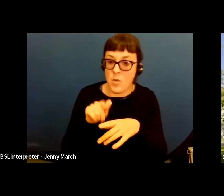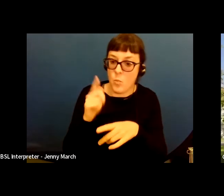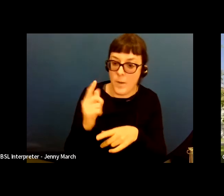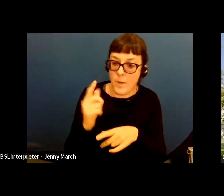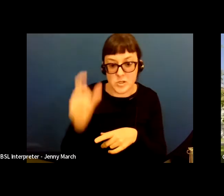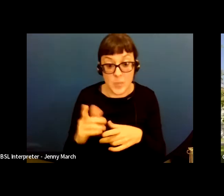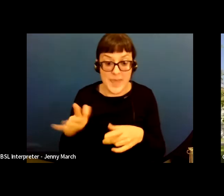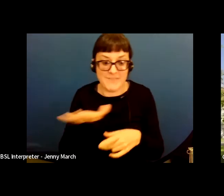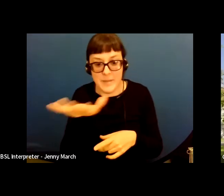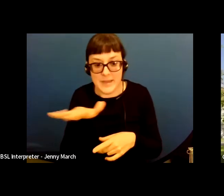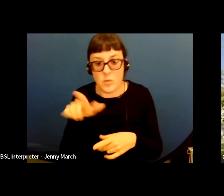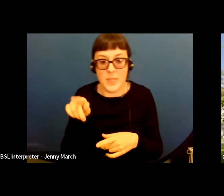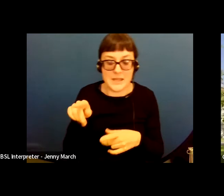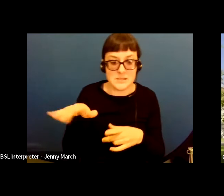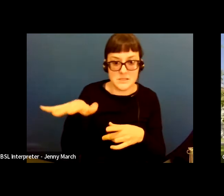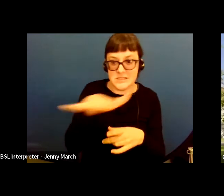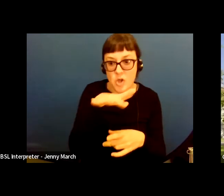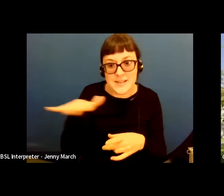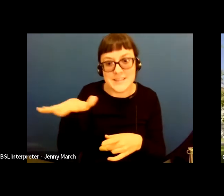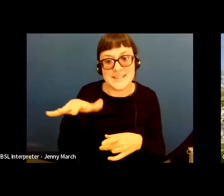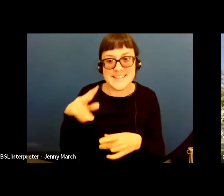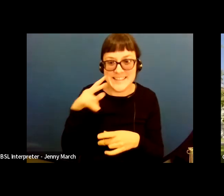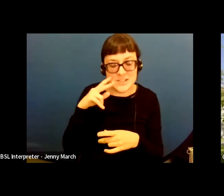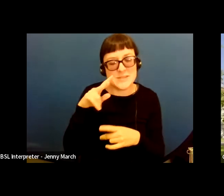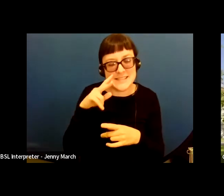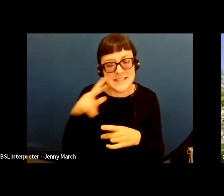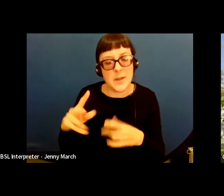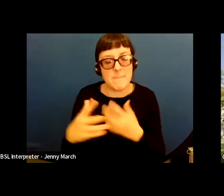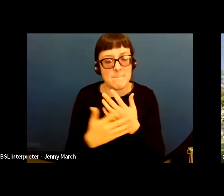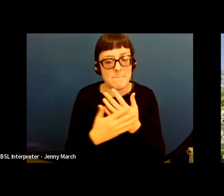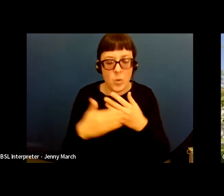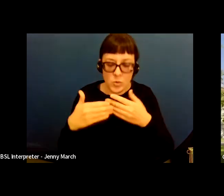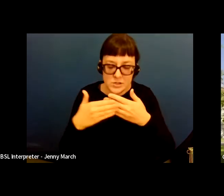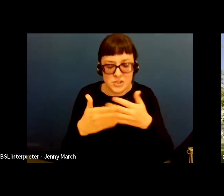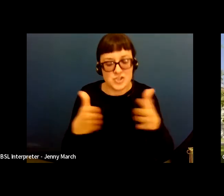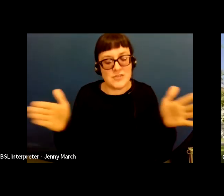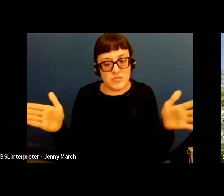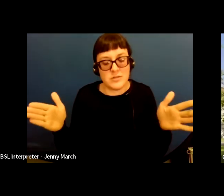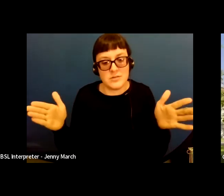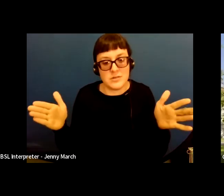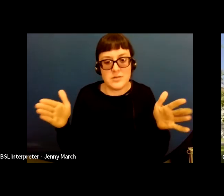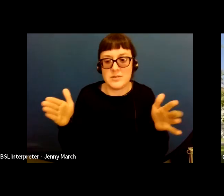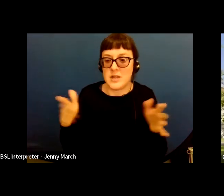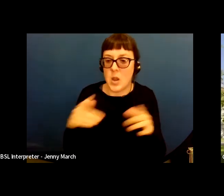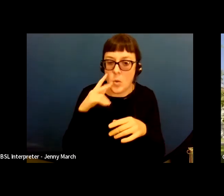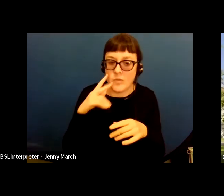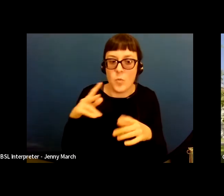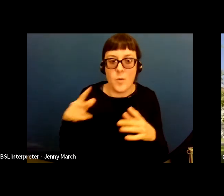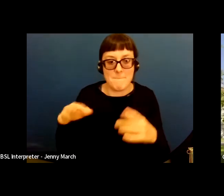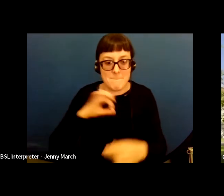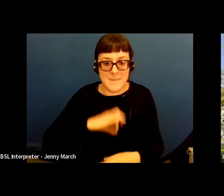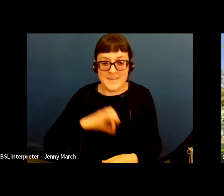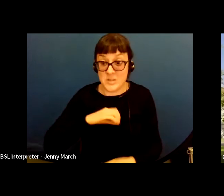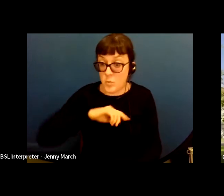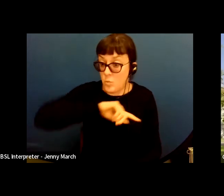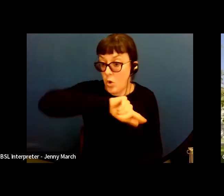that societal unit. It has to be looked at by a much broader remit of the social benefit to us